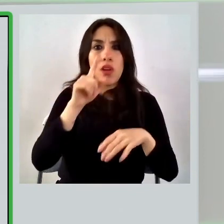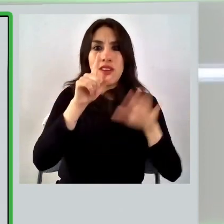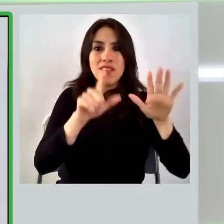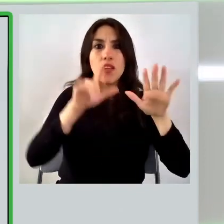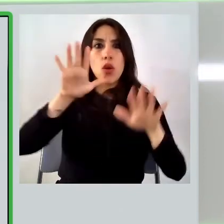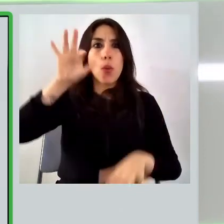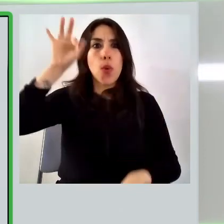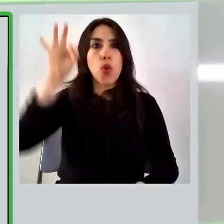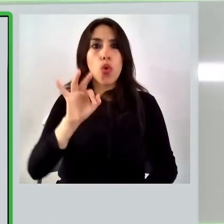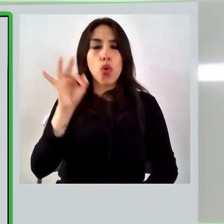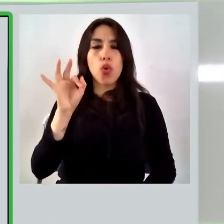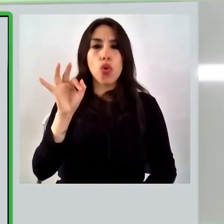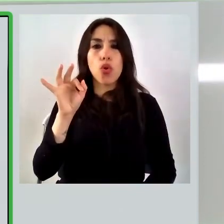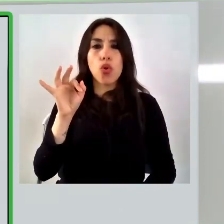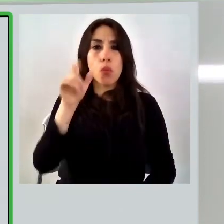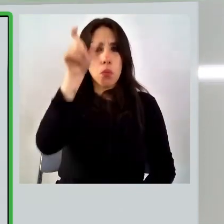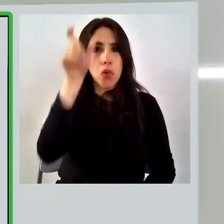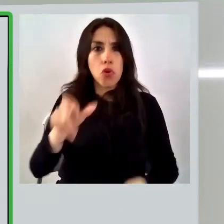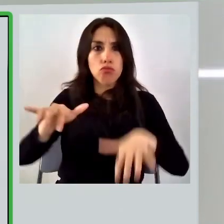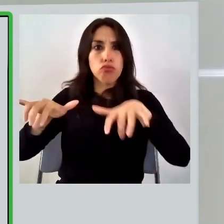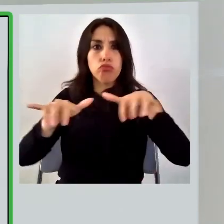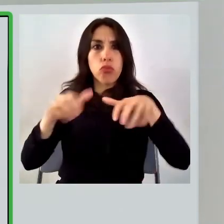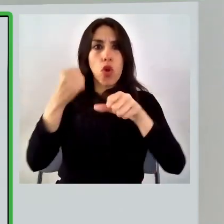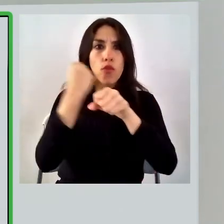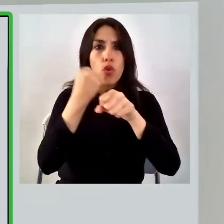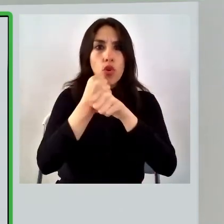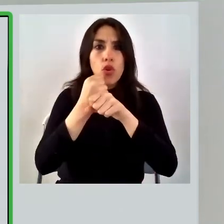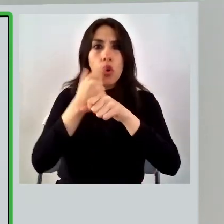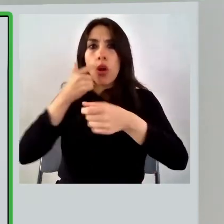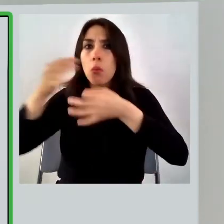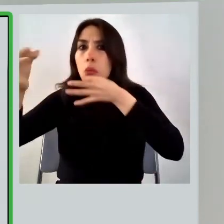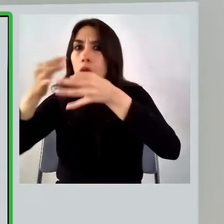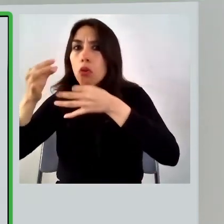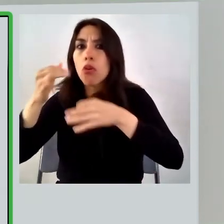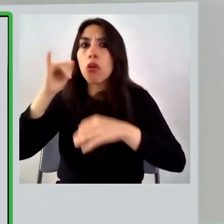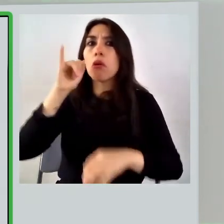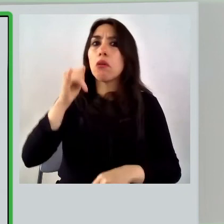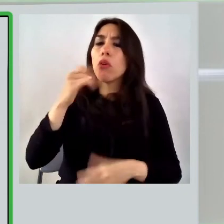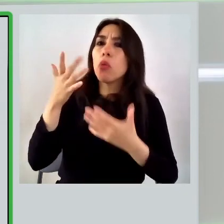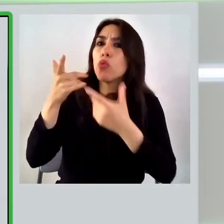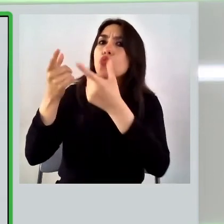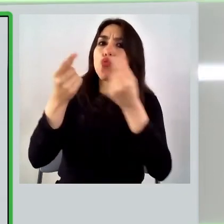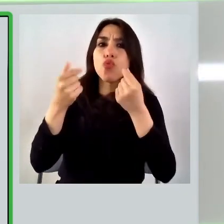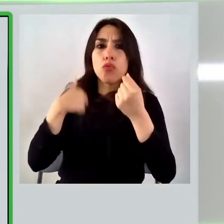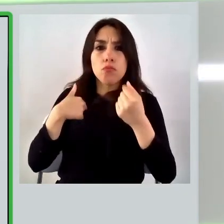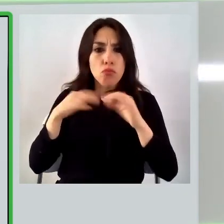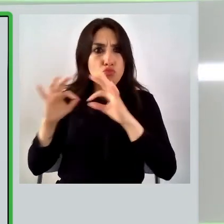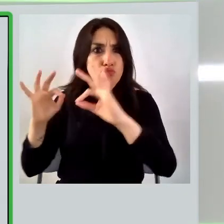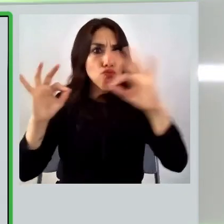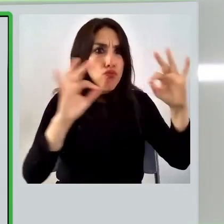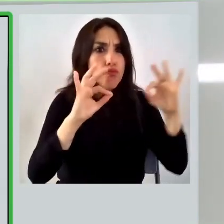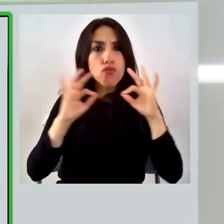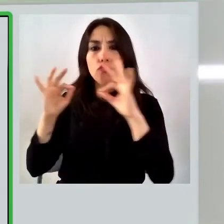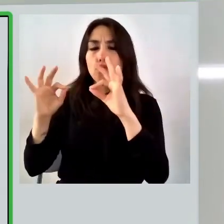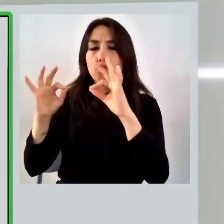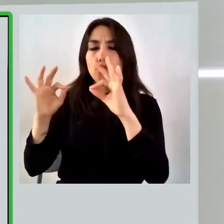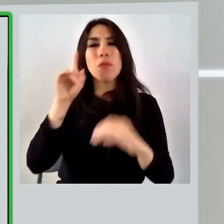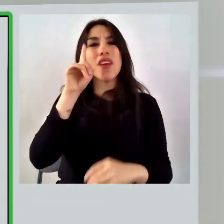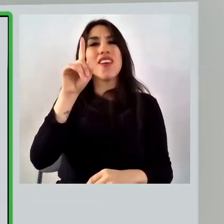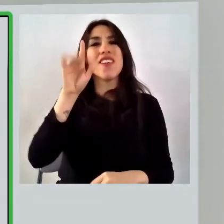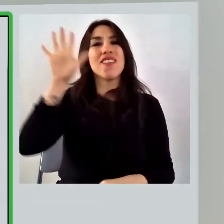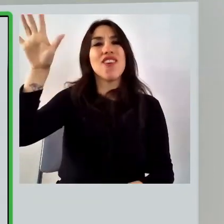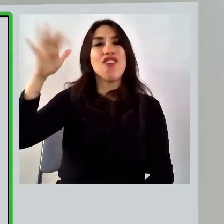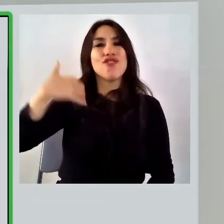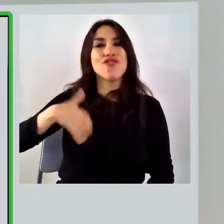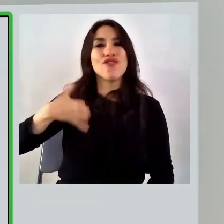right, Brazil, Argentina, and Spain, the result is nearly 80%. 80% of executives saying,